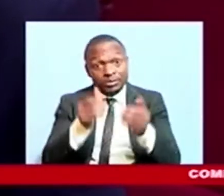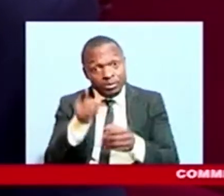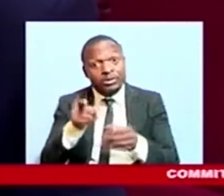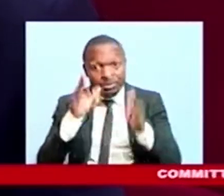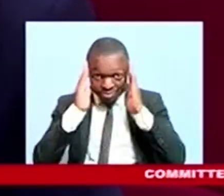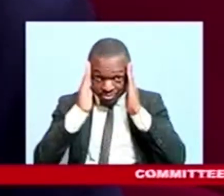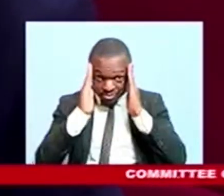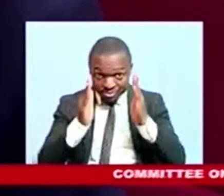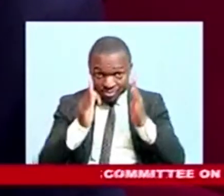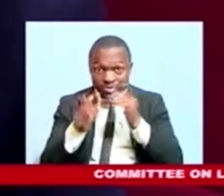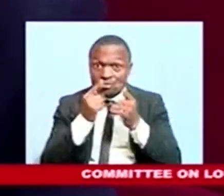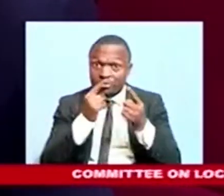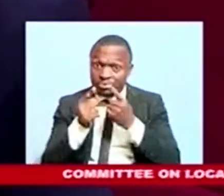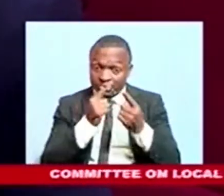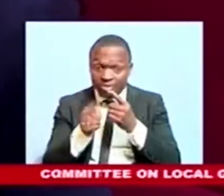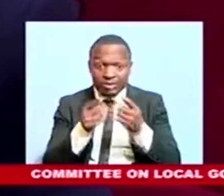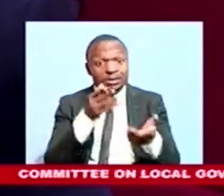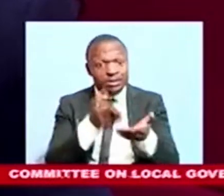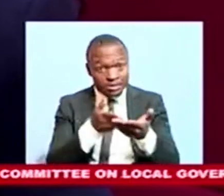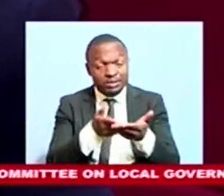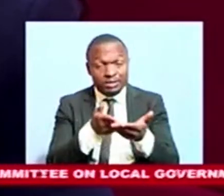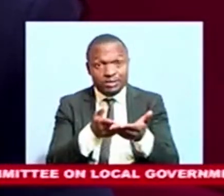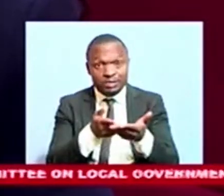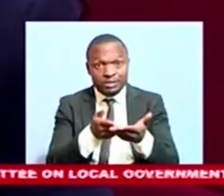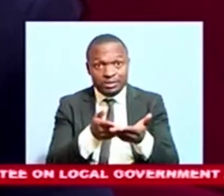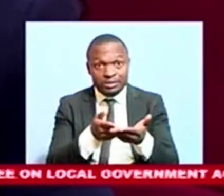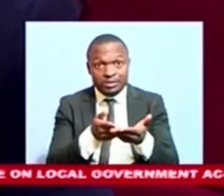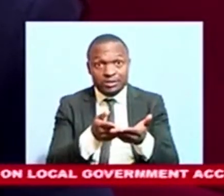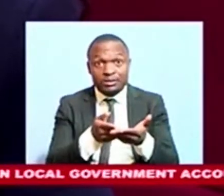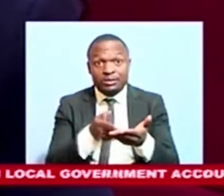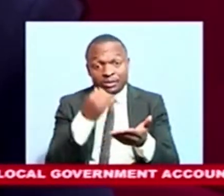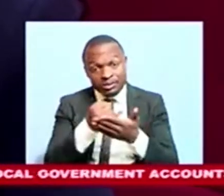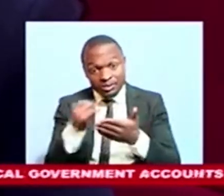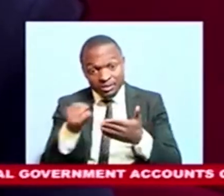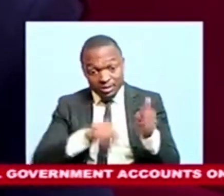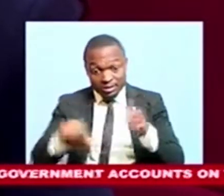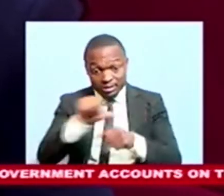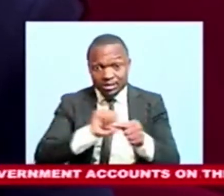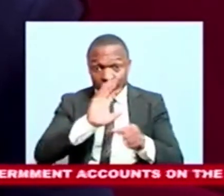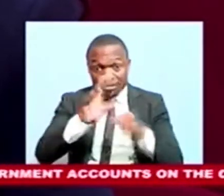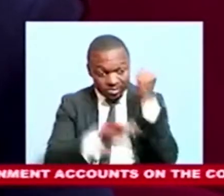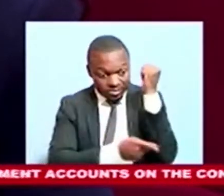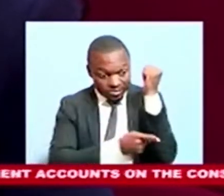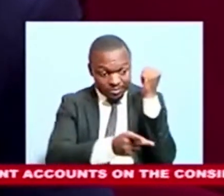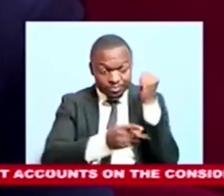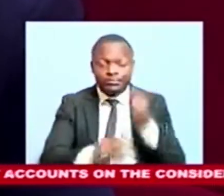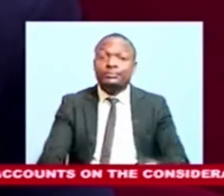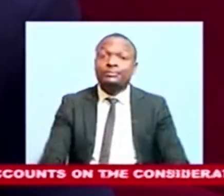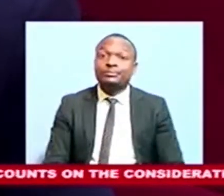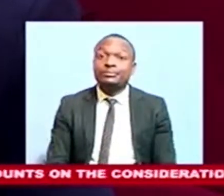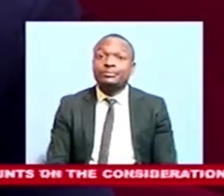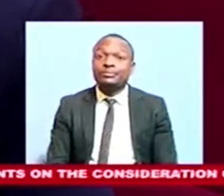attention when you are talking, because this whole mess is surrounding your department. It's coming from your department.